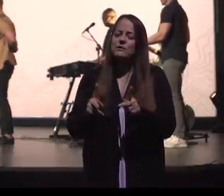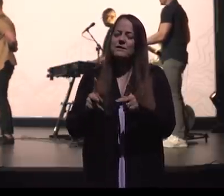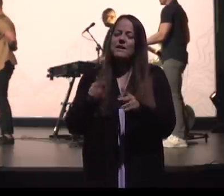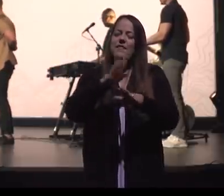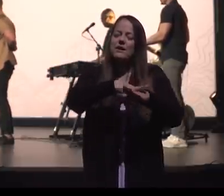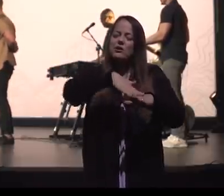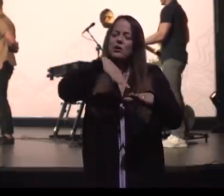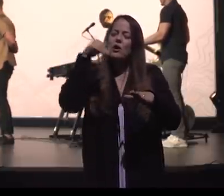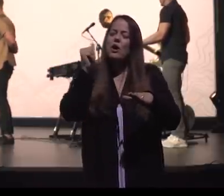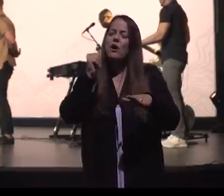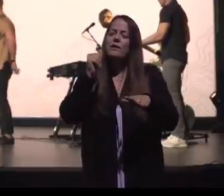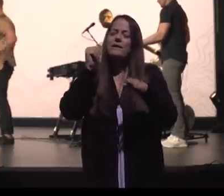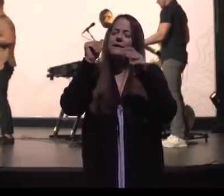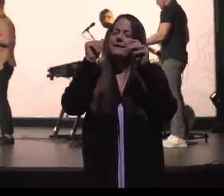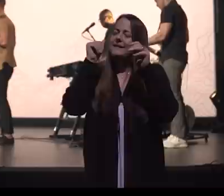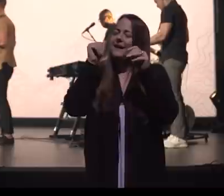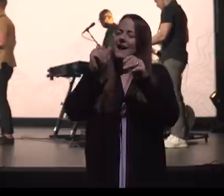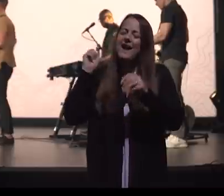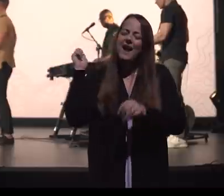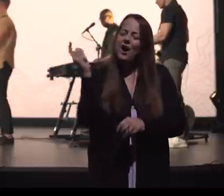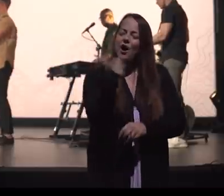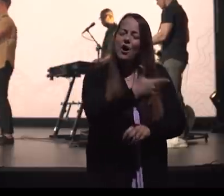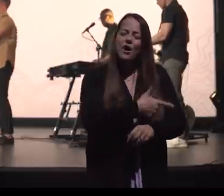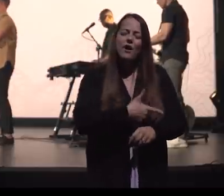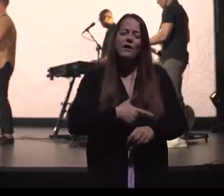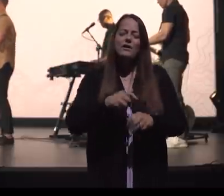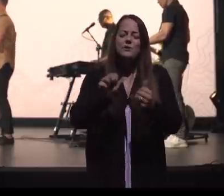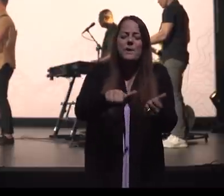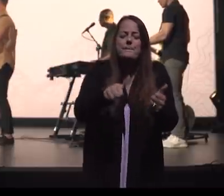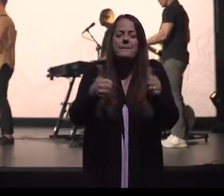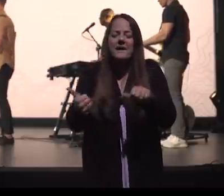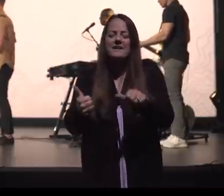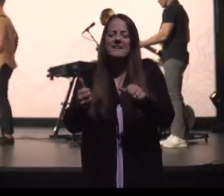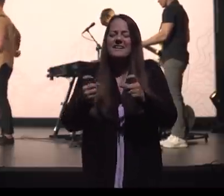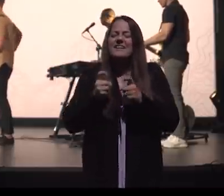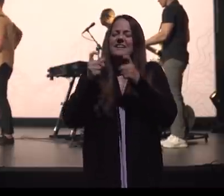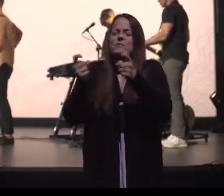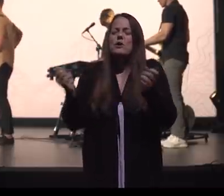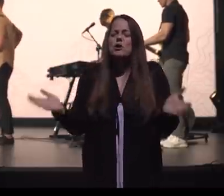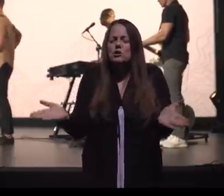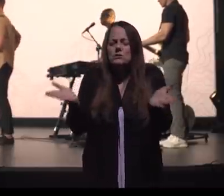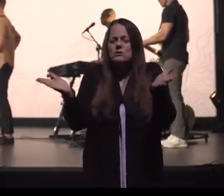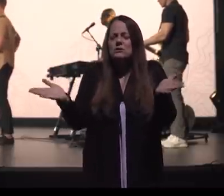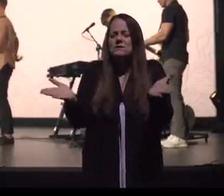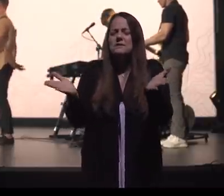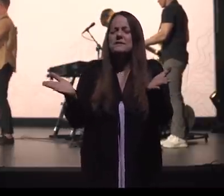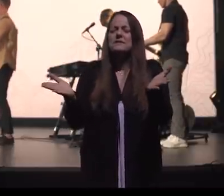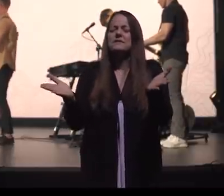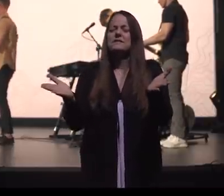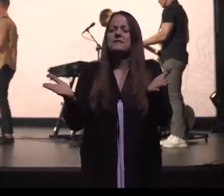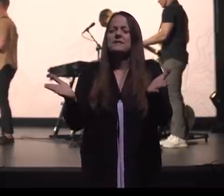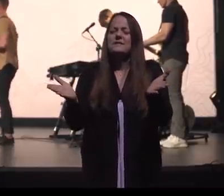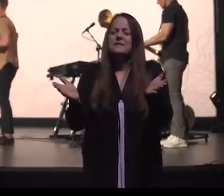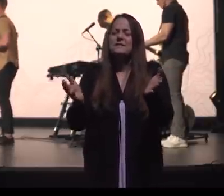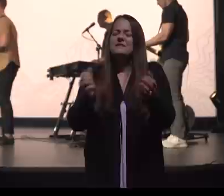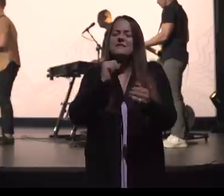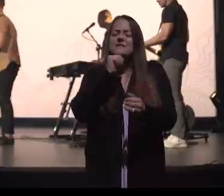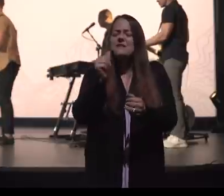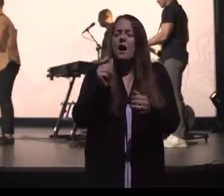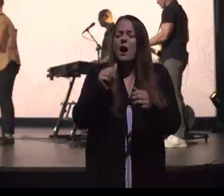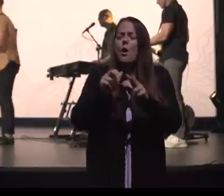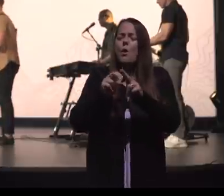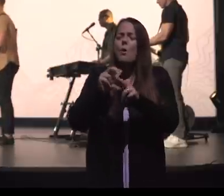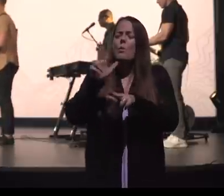calling them to finally go all in, to follow you, to be baptized. Would you give them the courage and the boldness to not walk away the